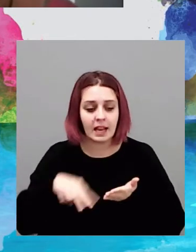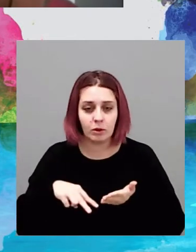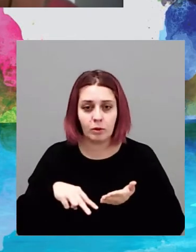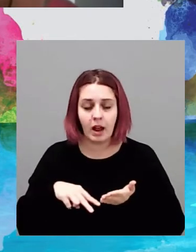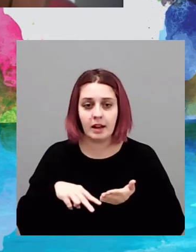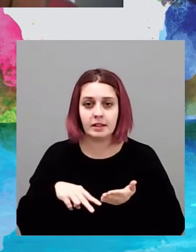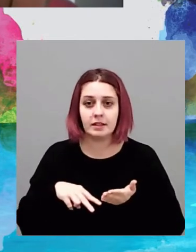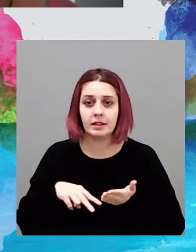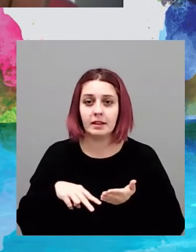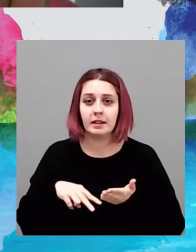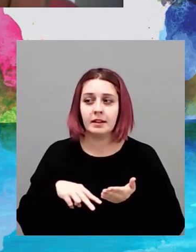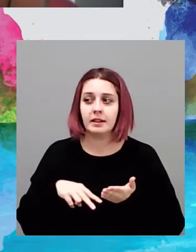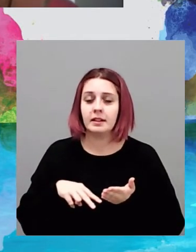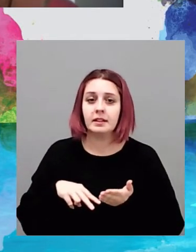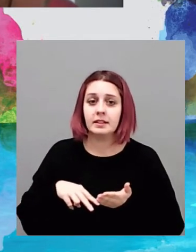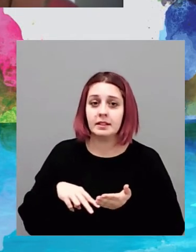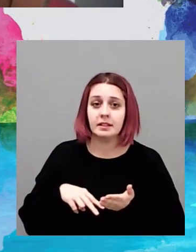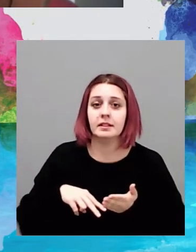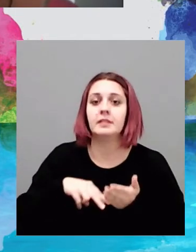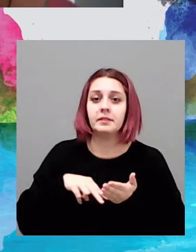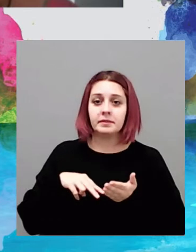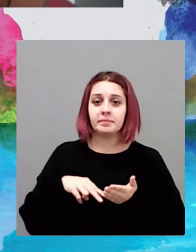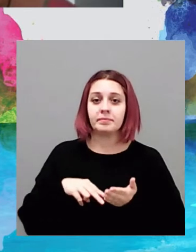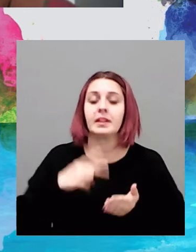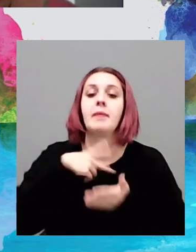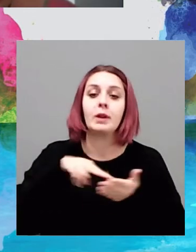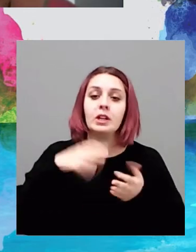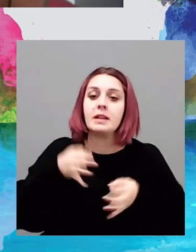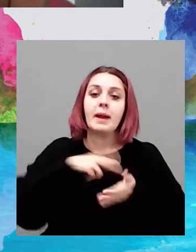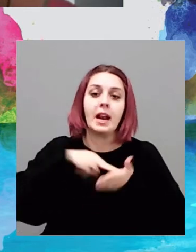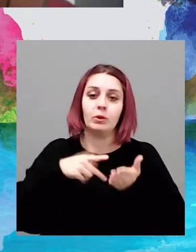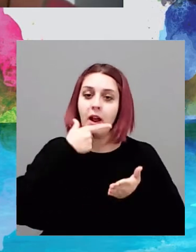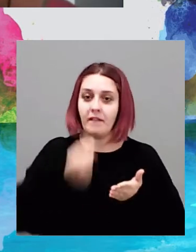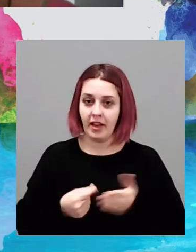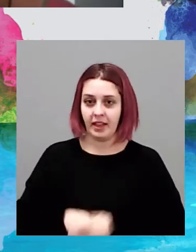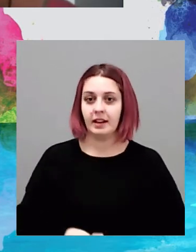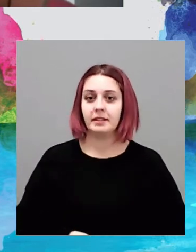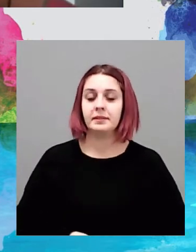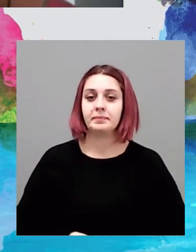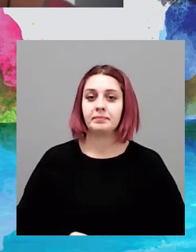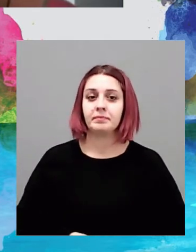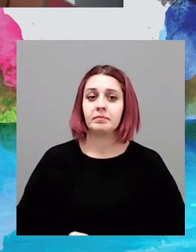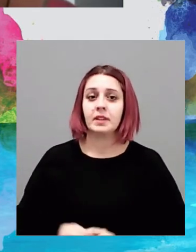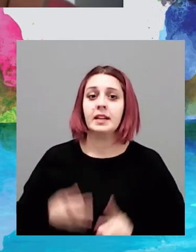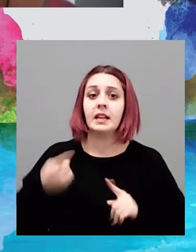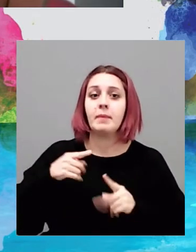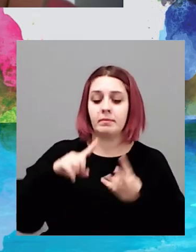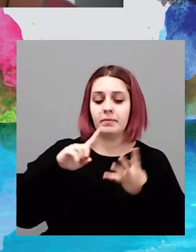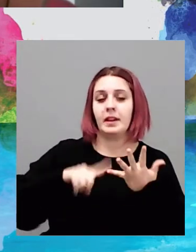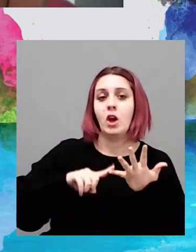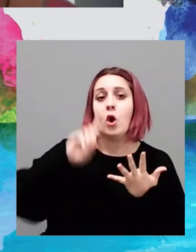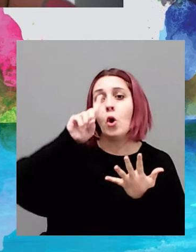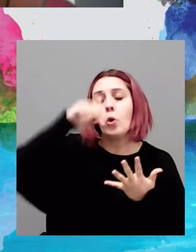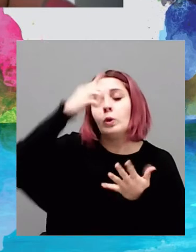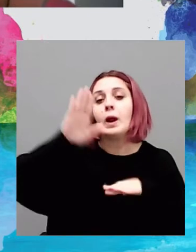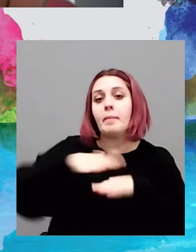They also take part in readings using easy read methodology, and